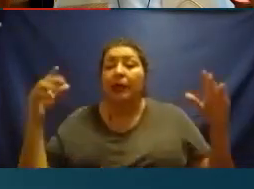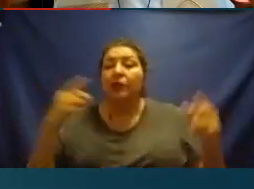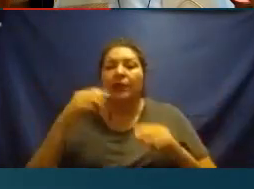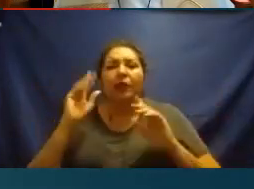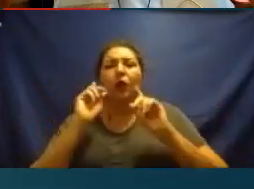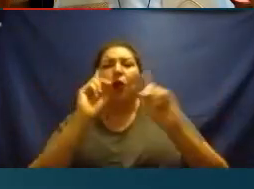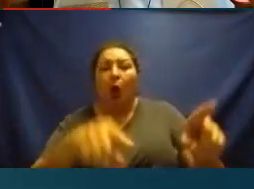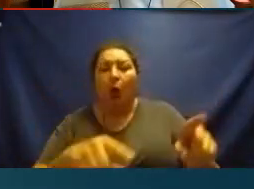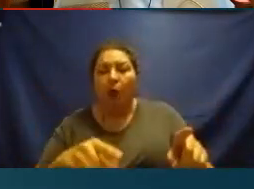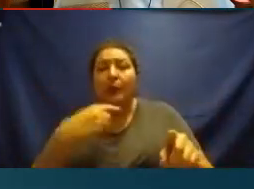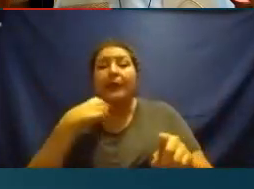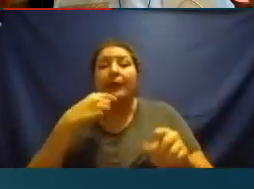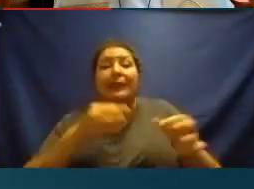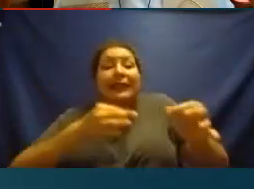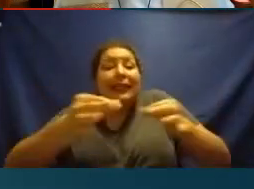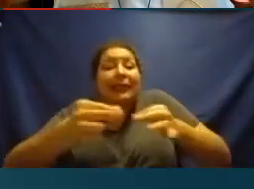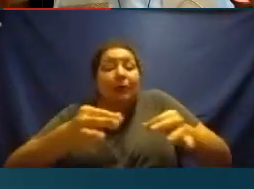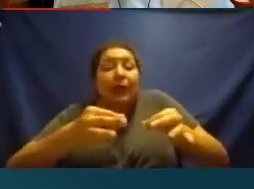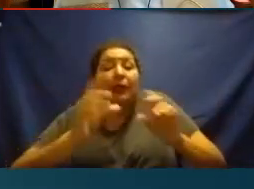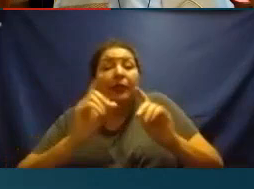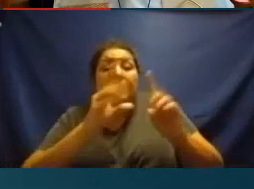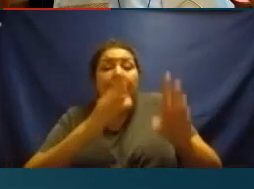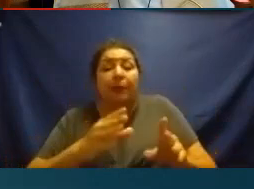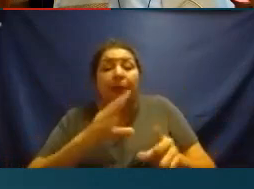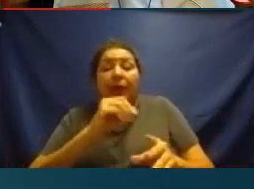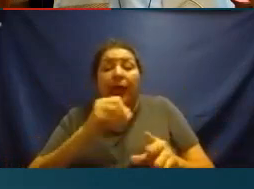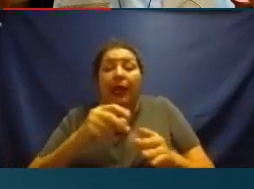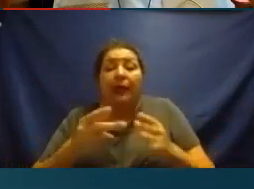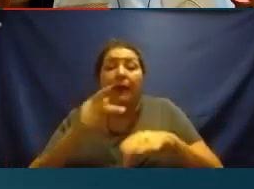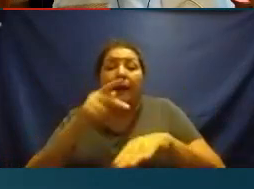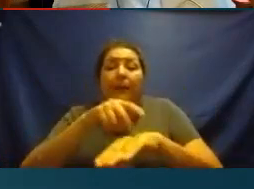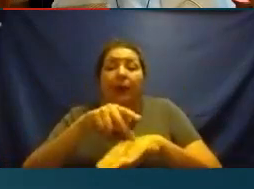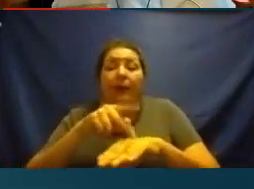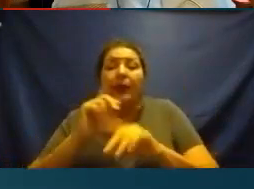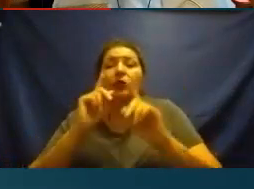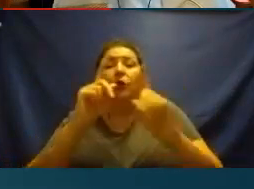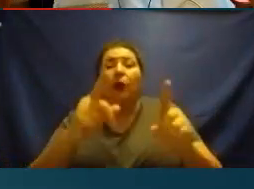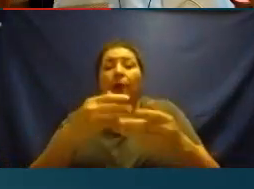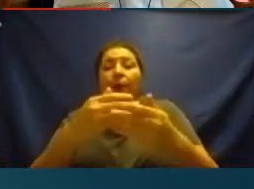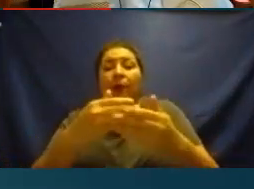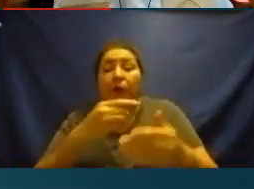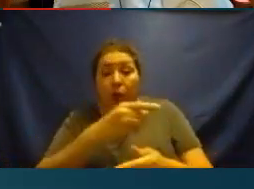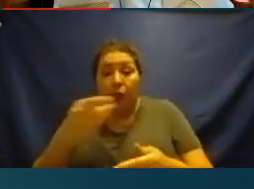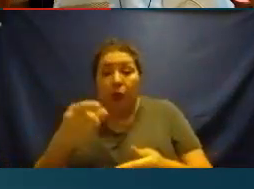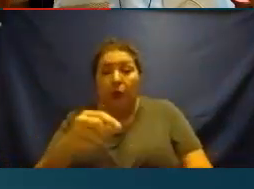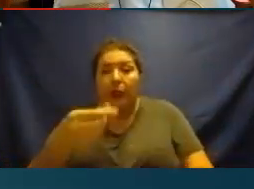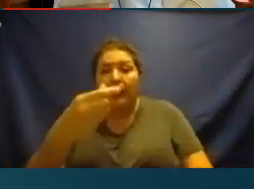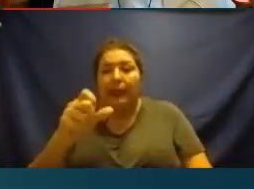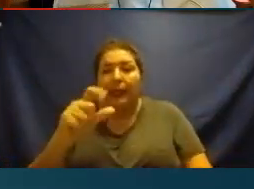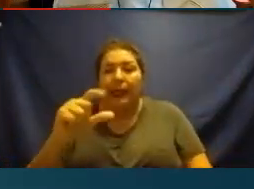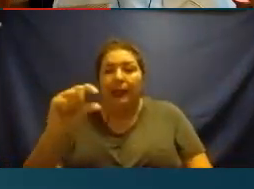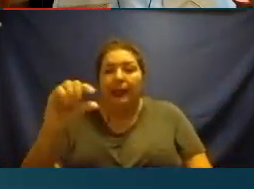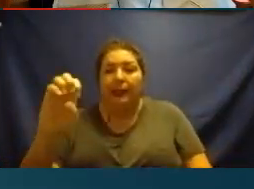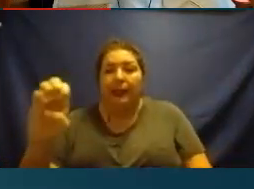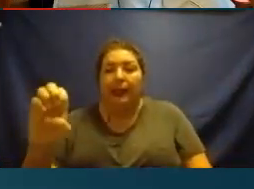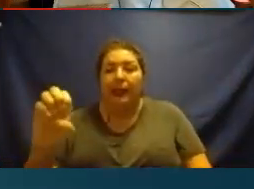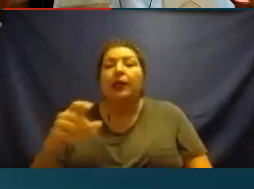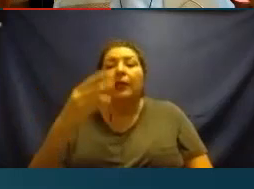disciples and Peter that he's going before you to Galilee. There you will see him, just as he told